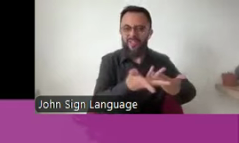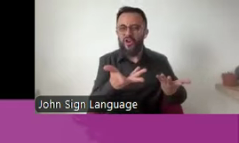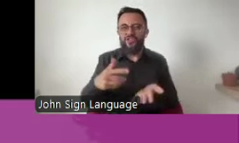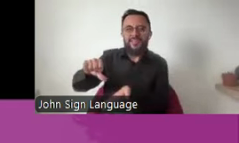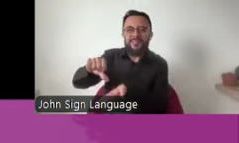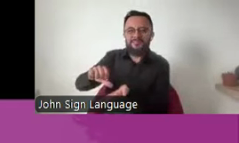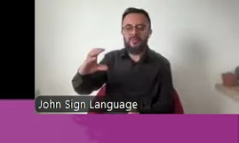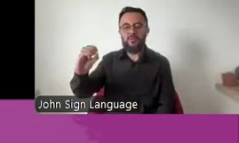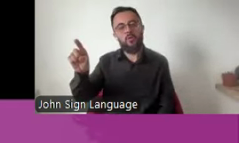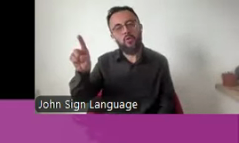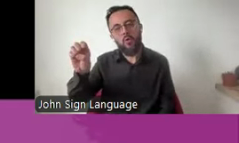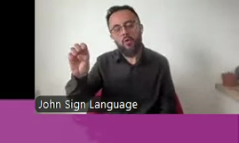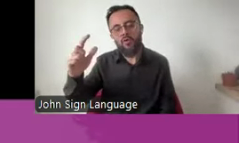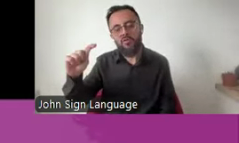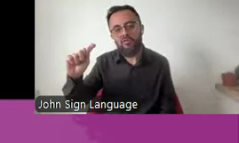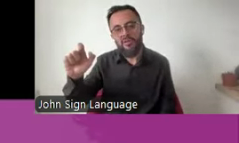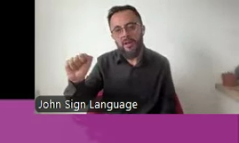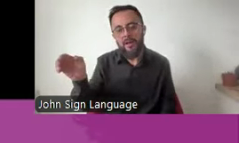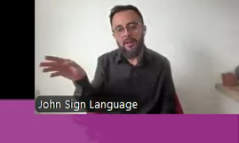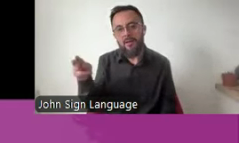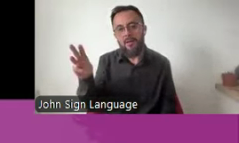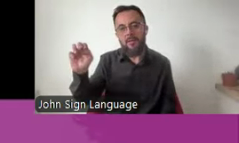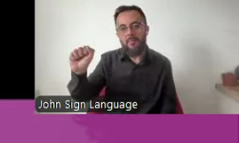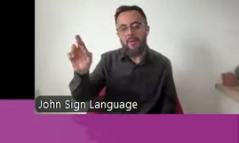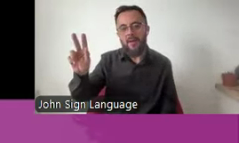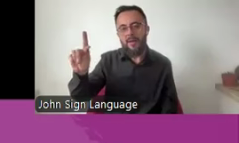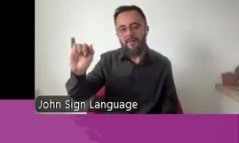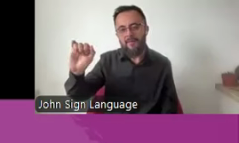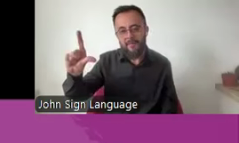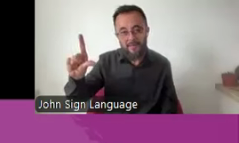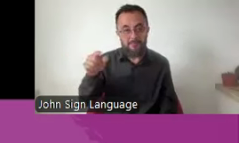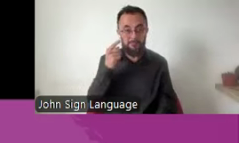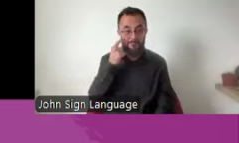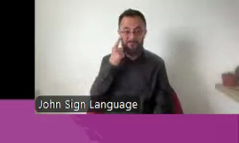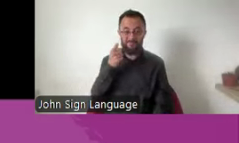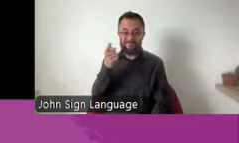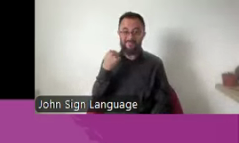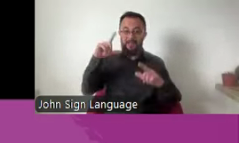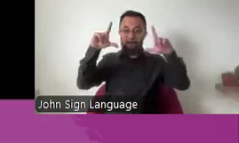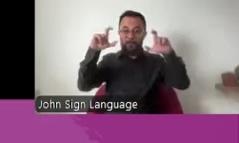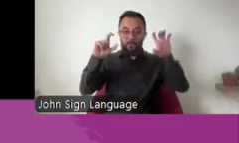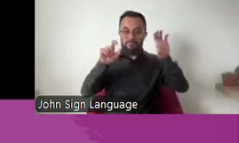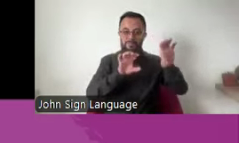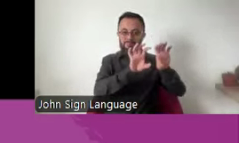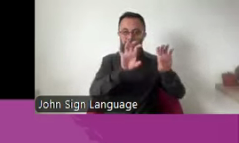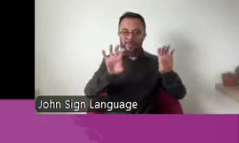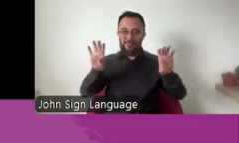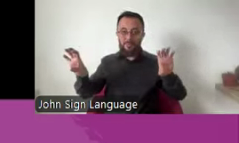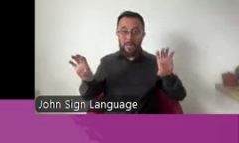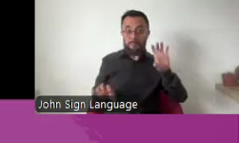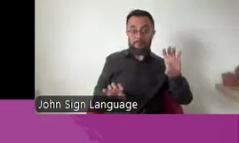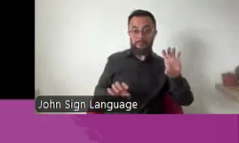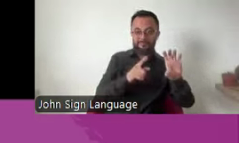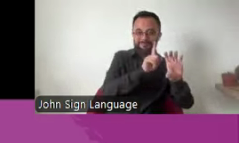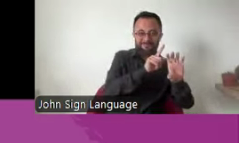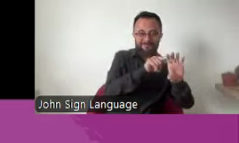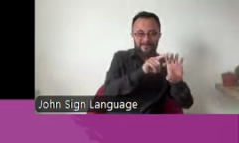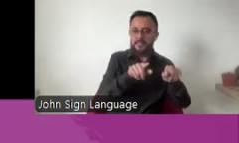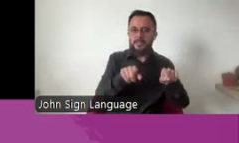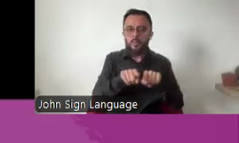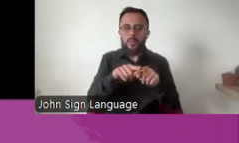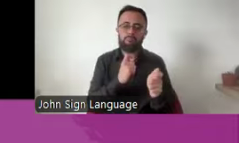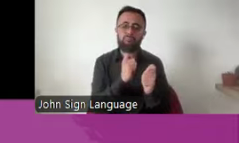assessment. So you can see on the first picture, for example, an interview with a group of people. So we did a lot